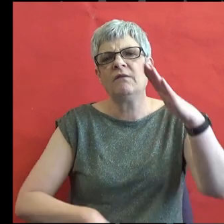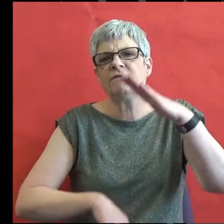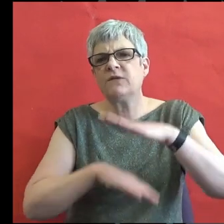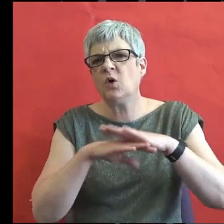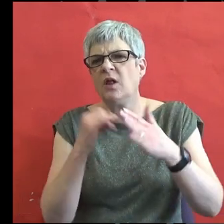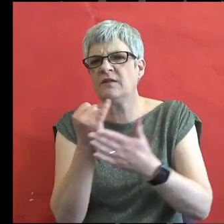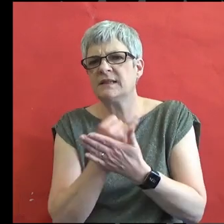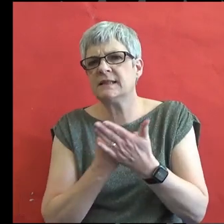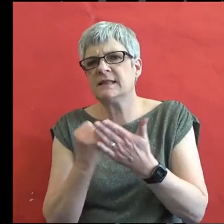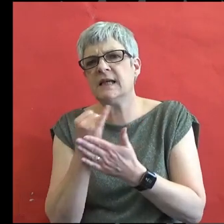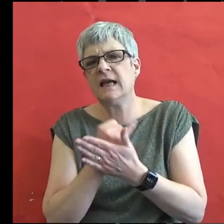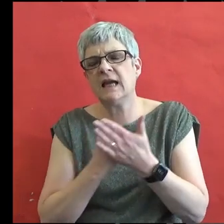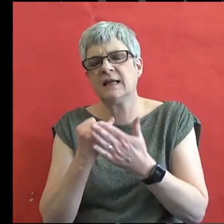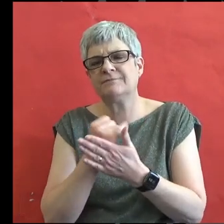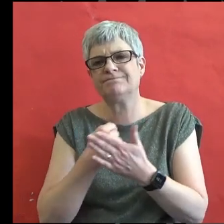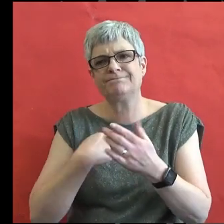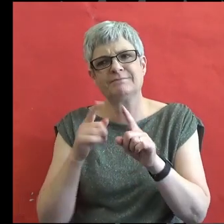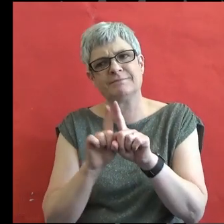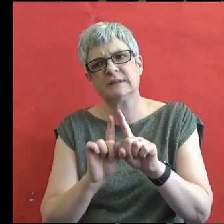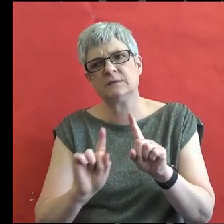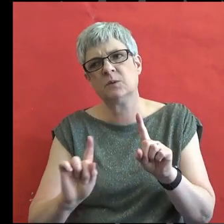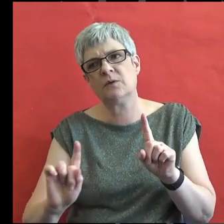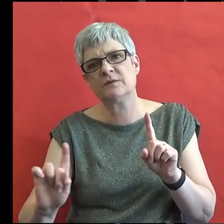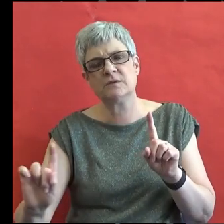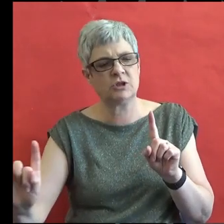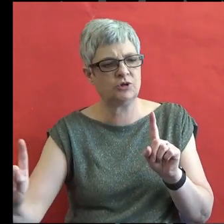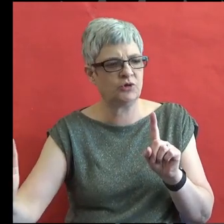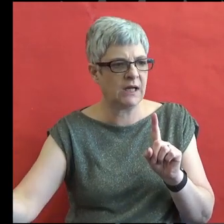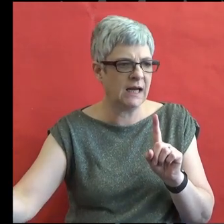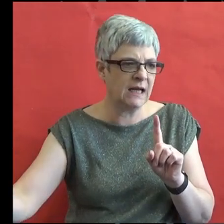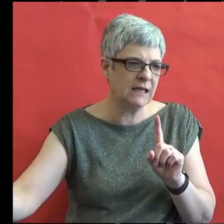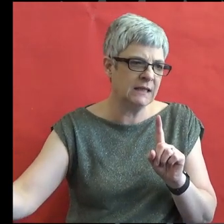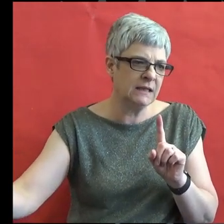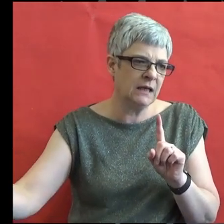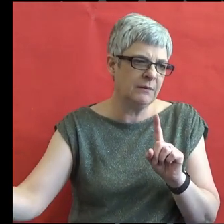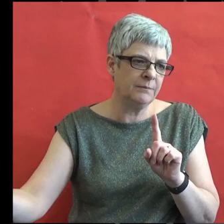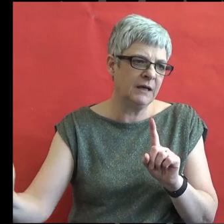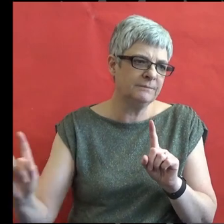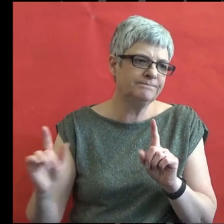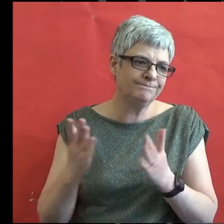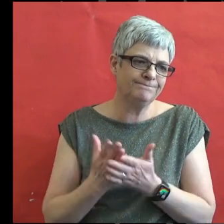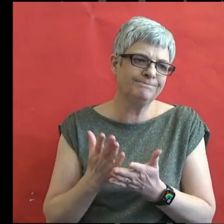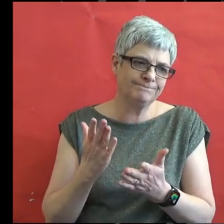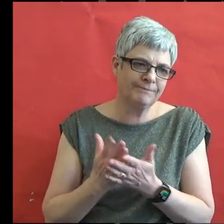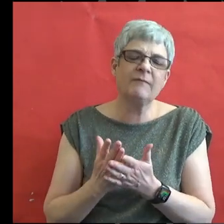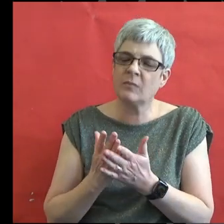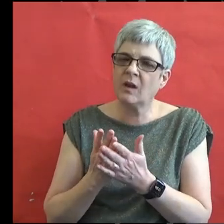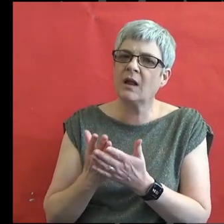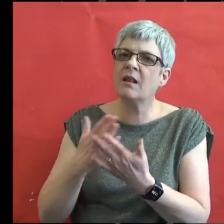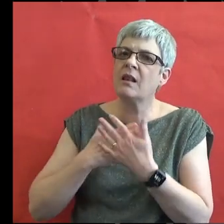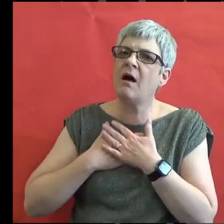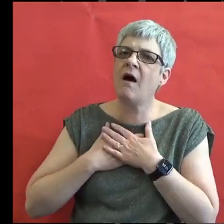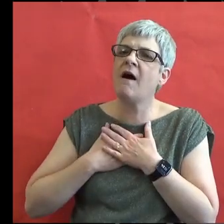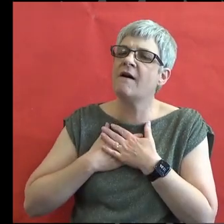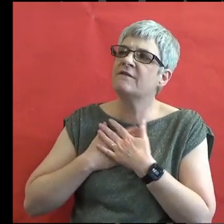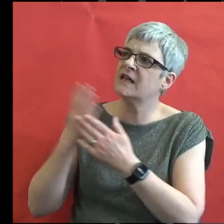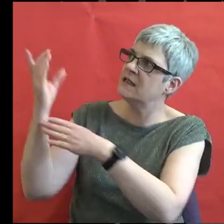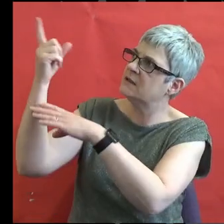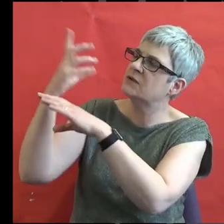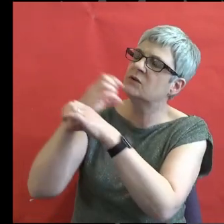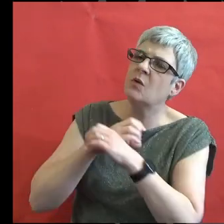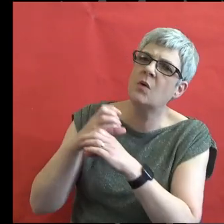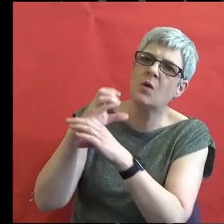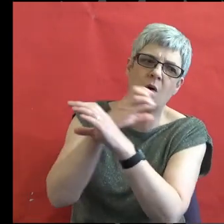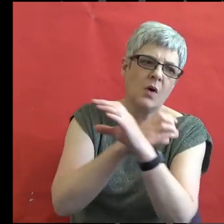So full of sin I often stray, but yet in love